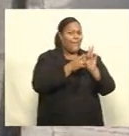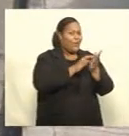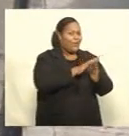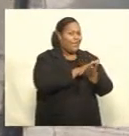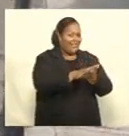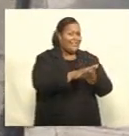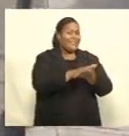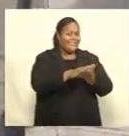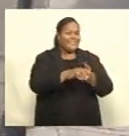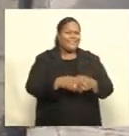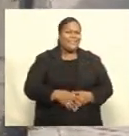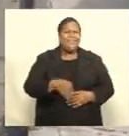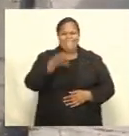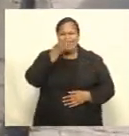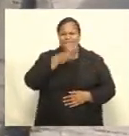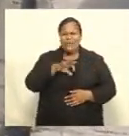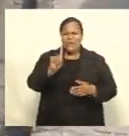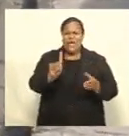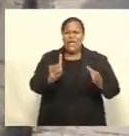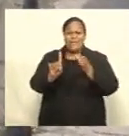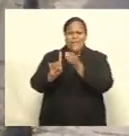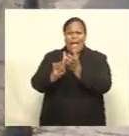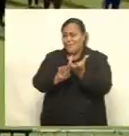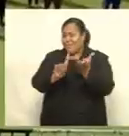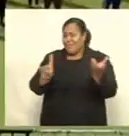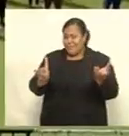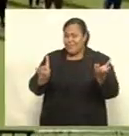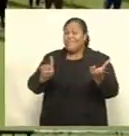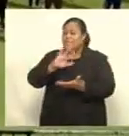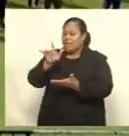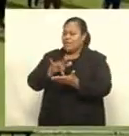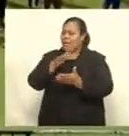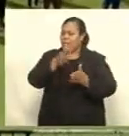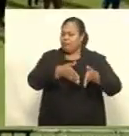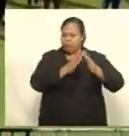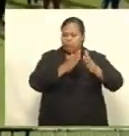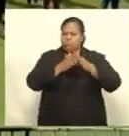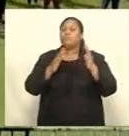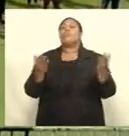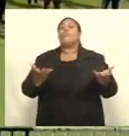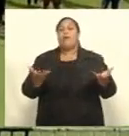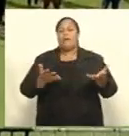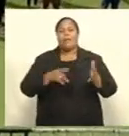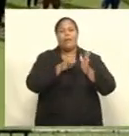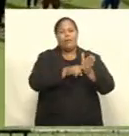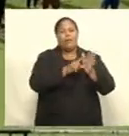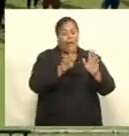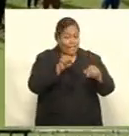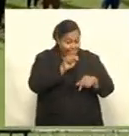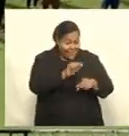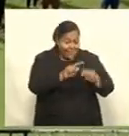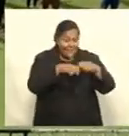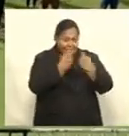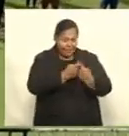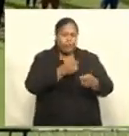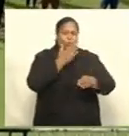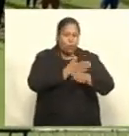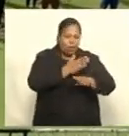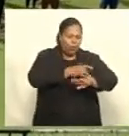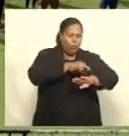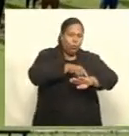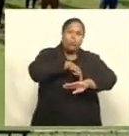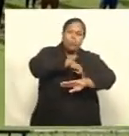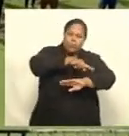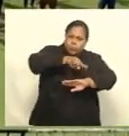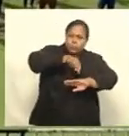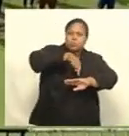A few isolation centers have also been established in Lautoka, and this team will continue to work around the clock in trying